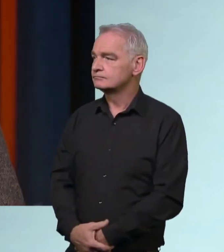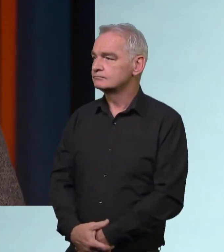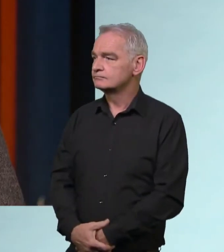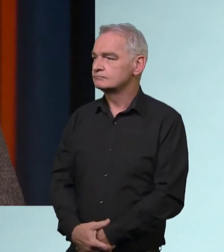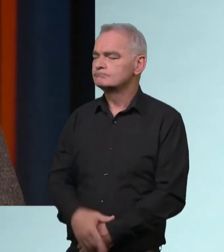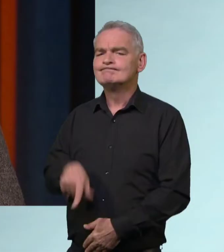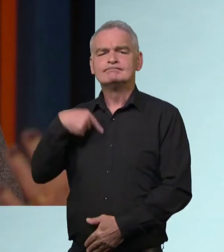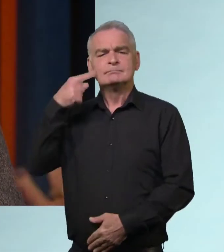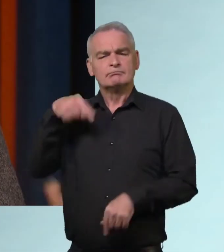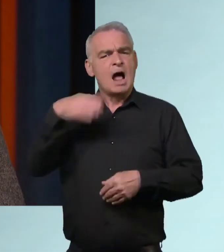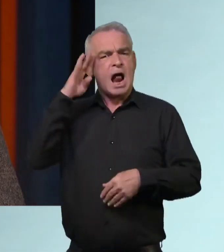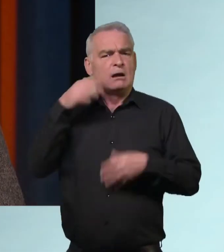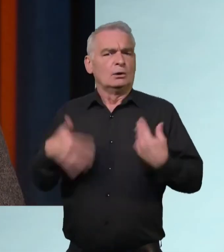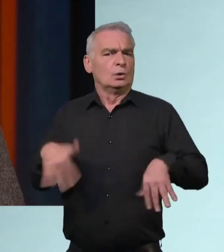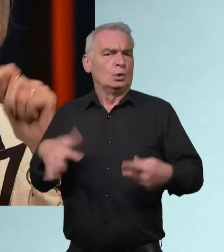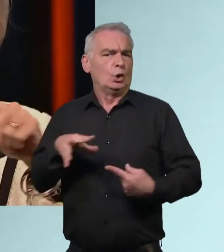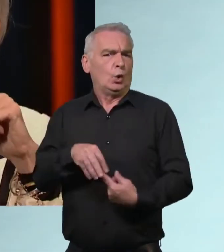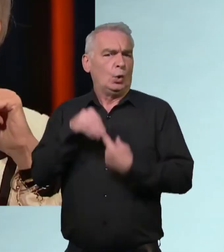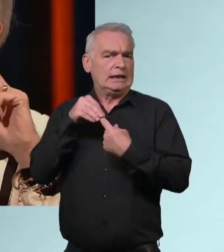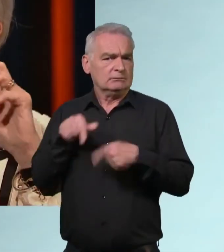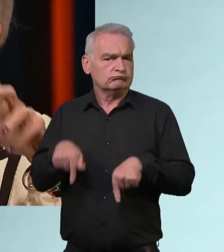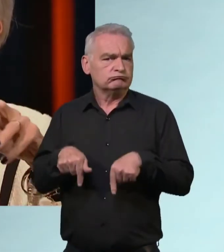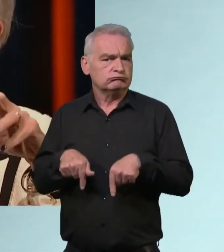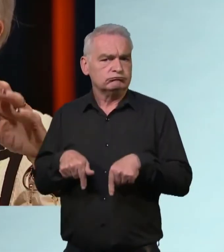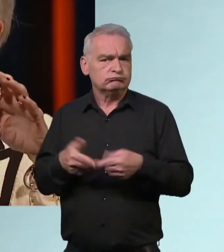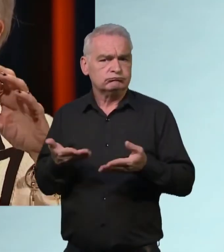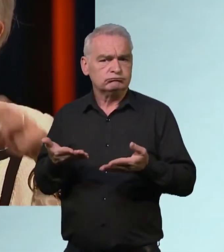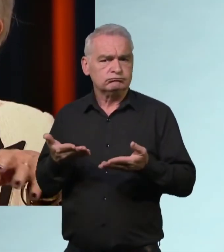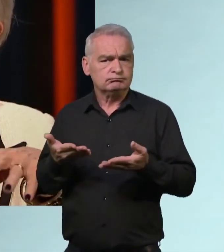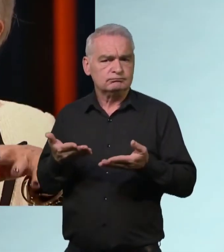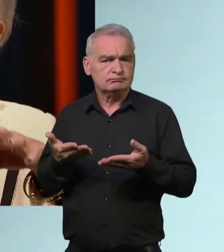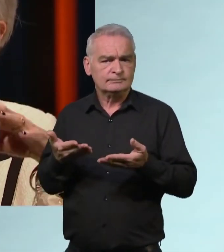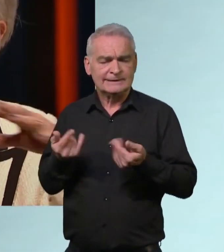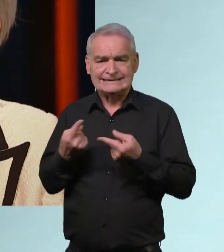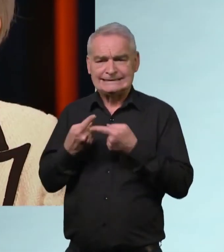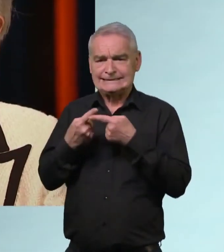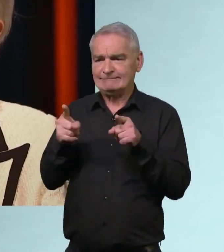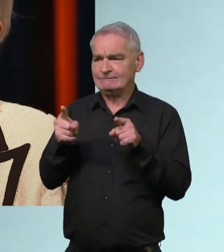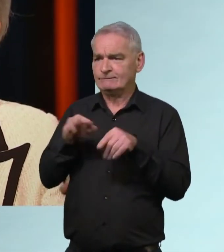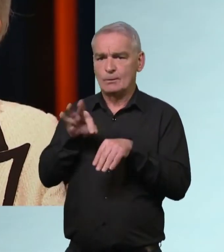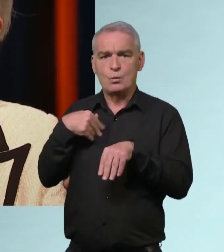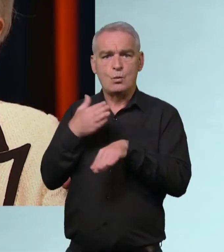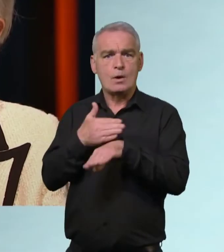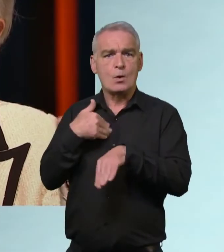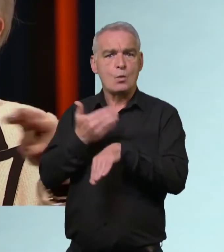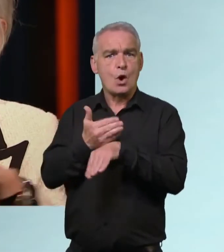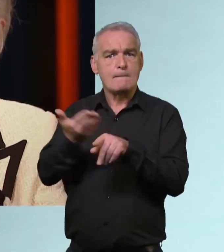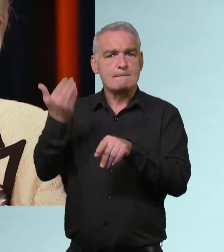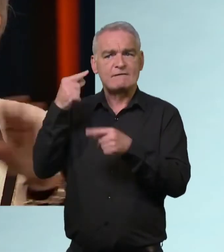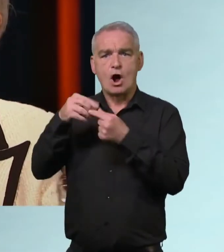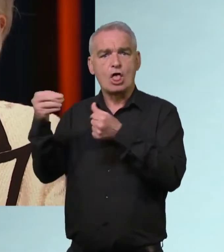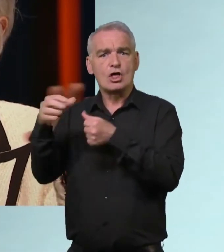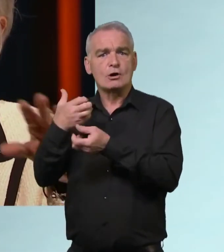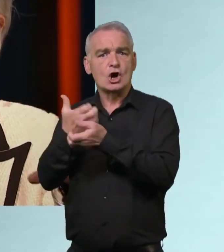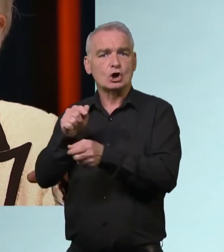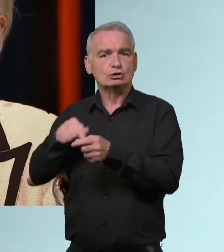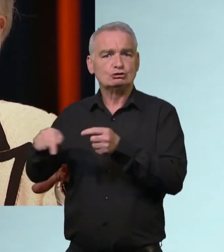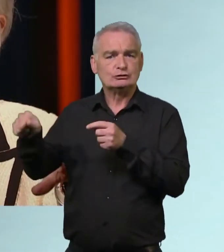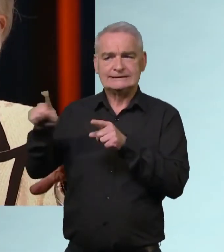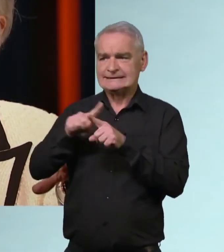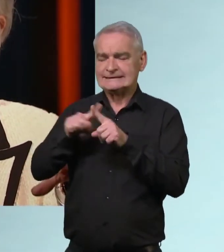very unique in a lot of respects. And that is one thing that's very different from anywhere else I've worked and any other forensic